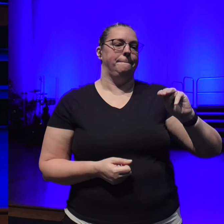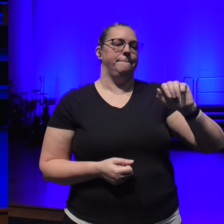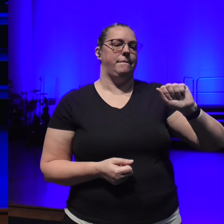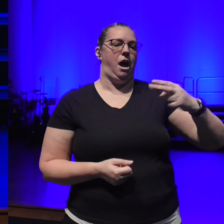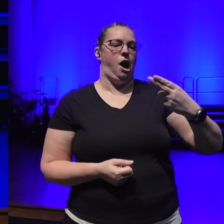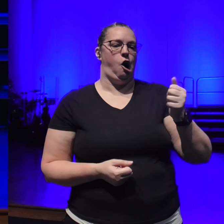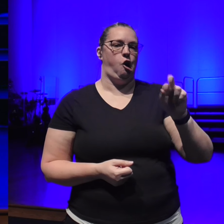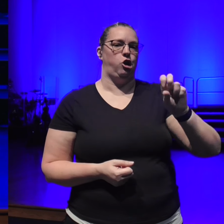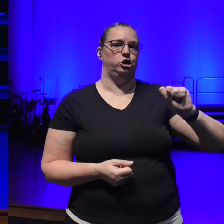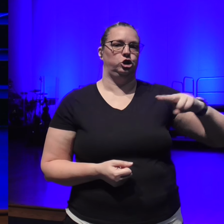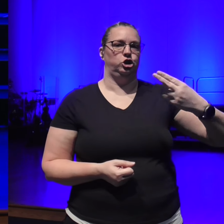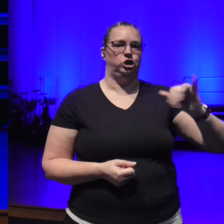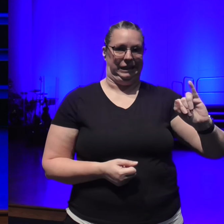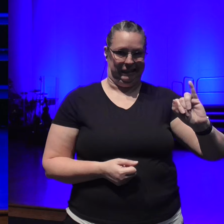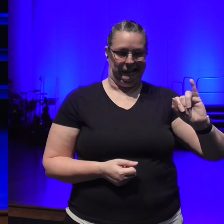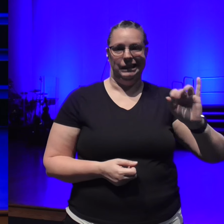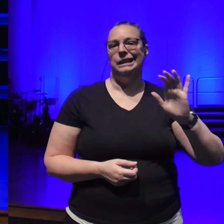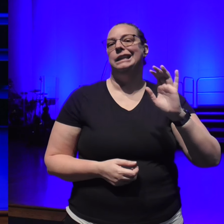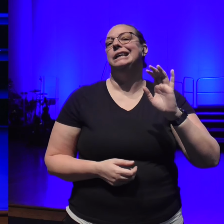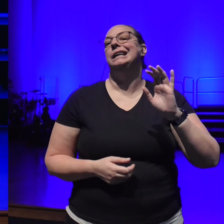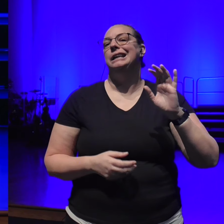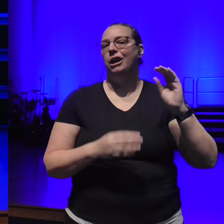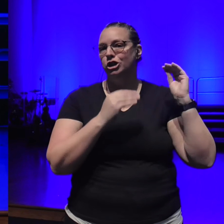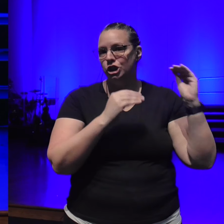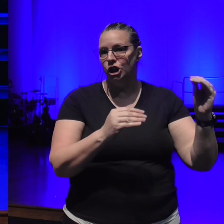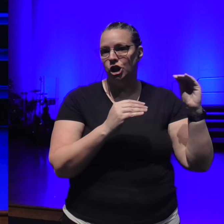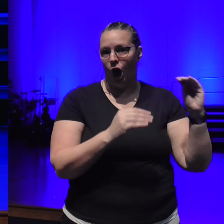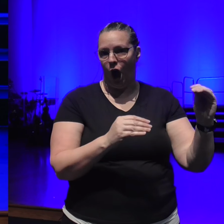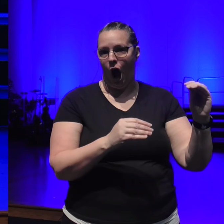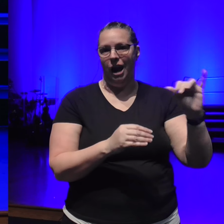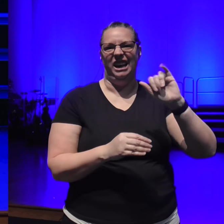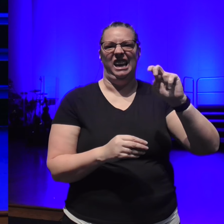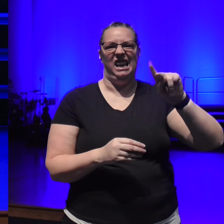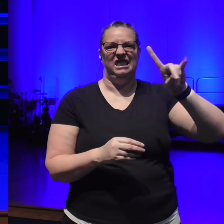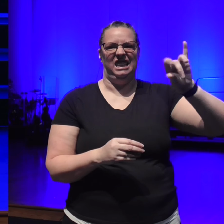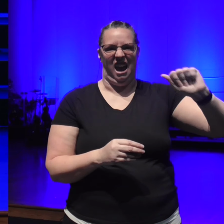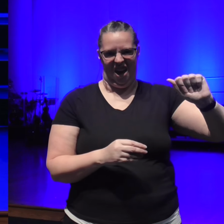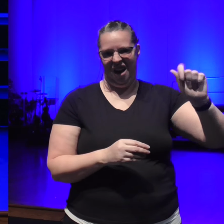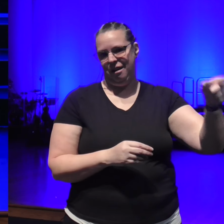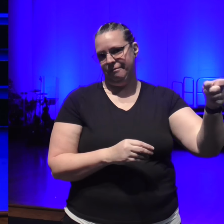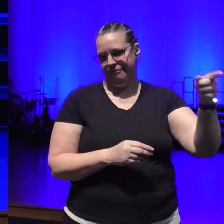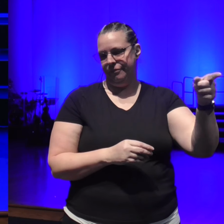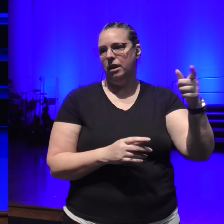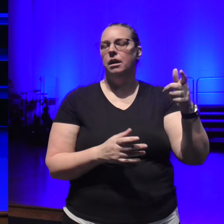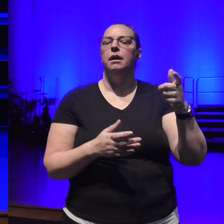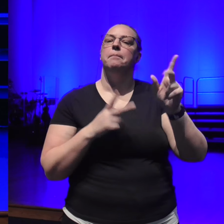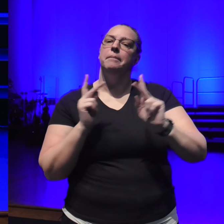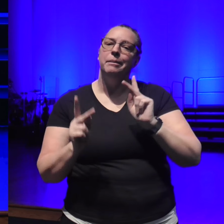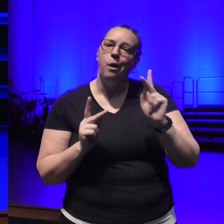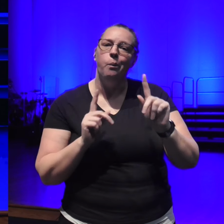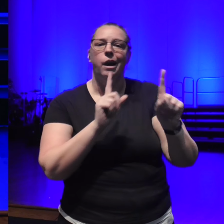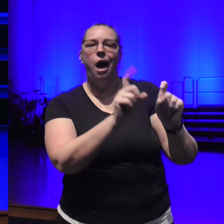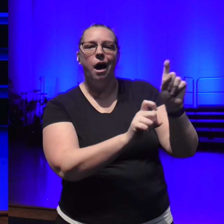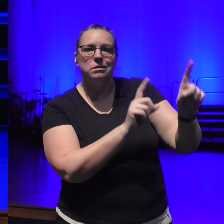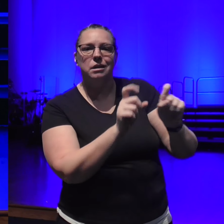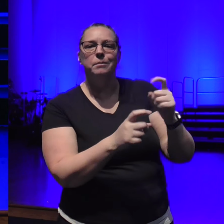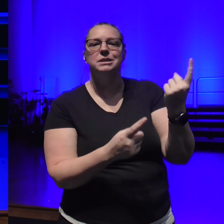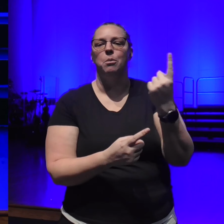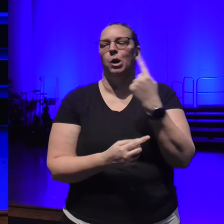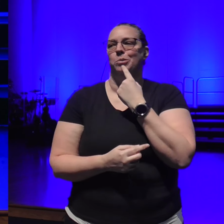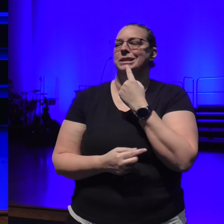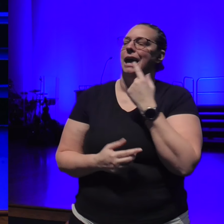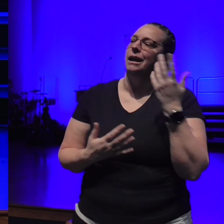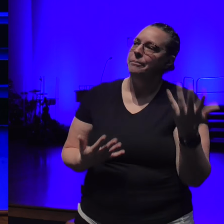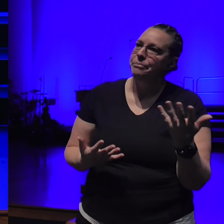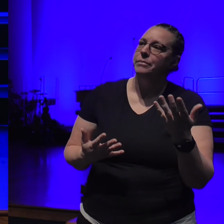so many to be a realized master, he would hold his satsangs and people would ask him questions. And someone might say something